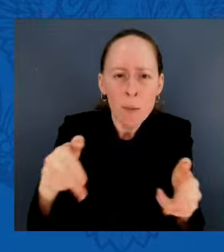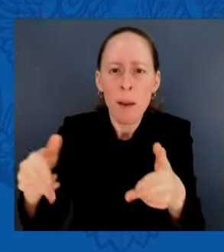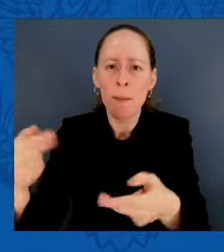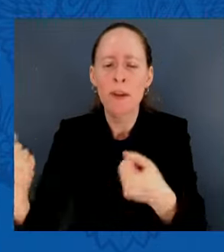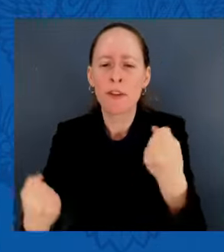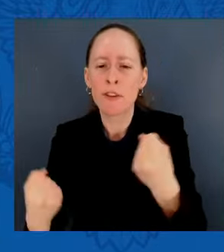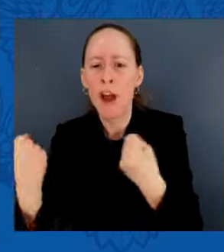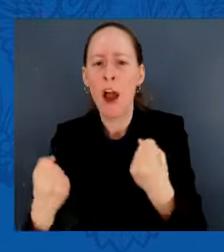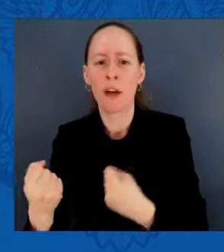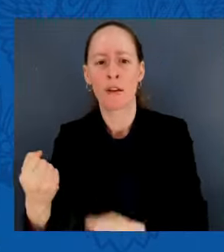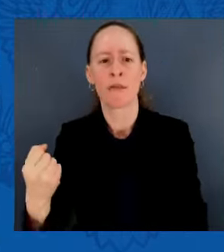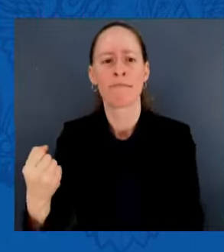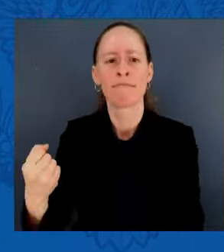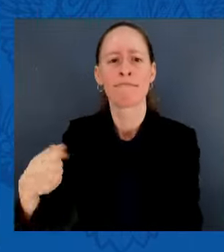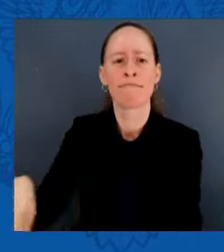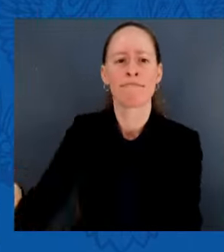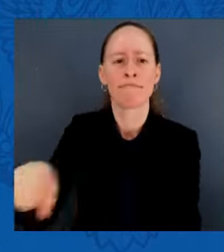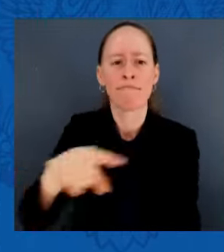the law of the land.